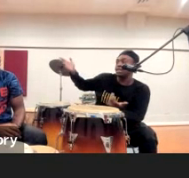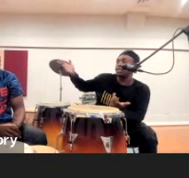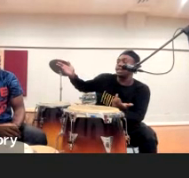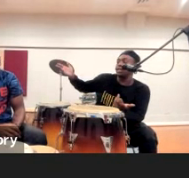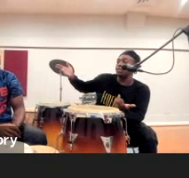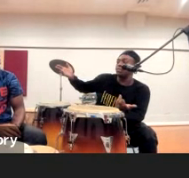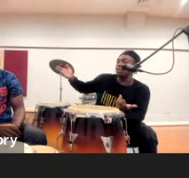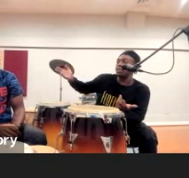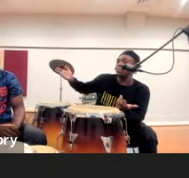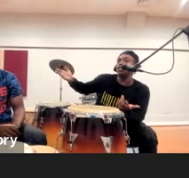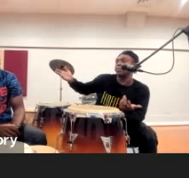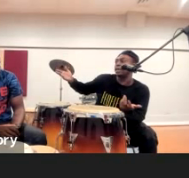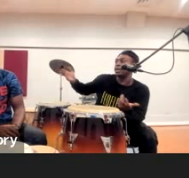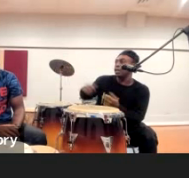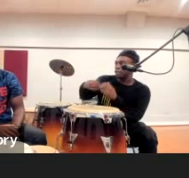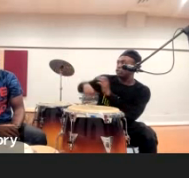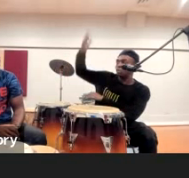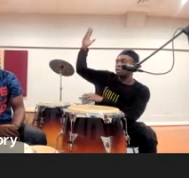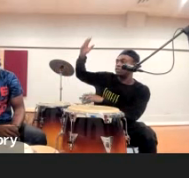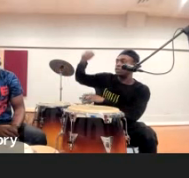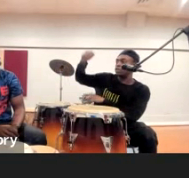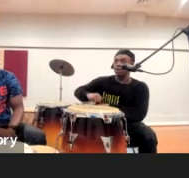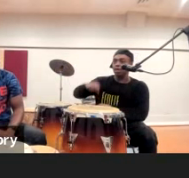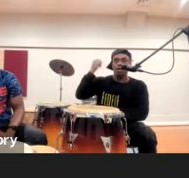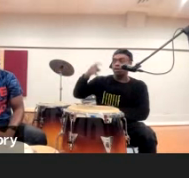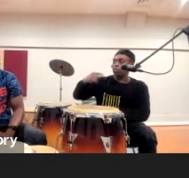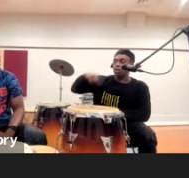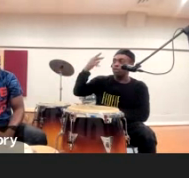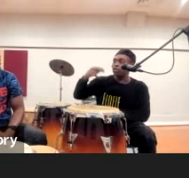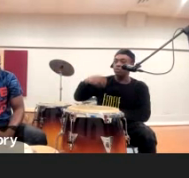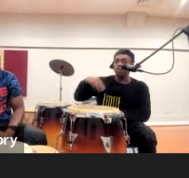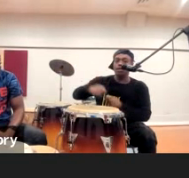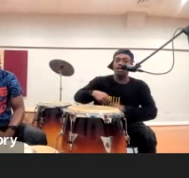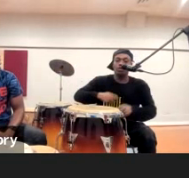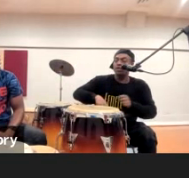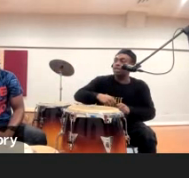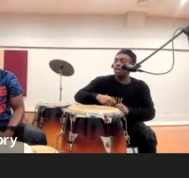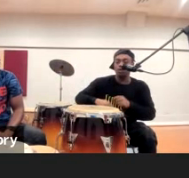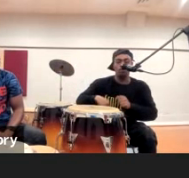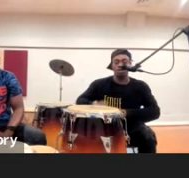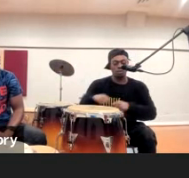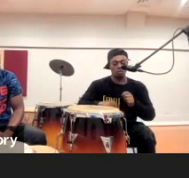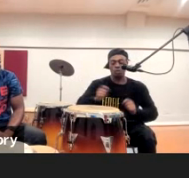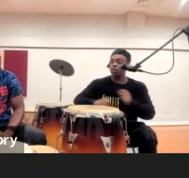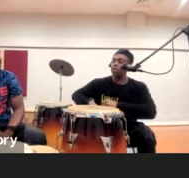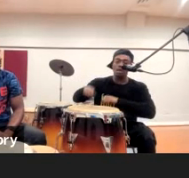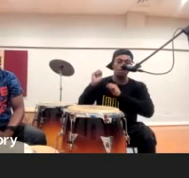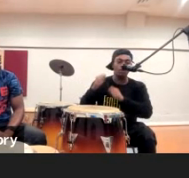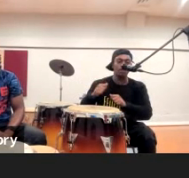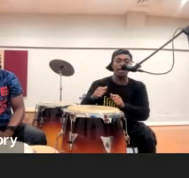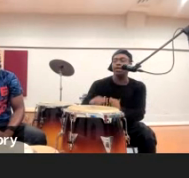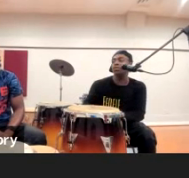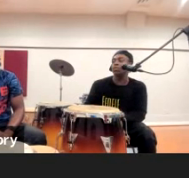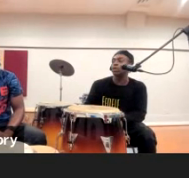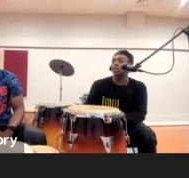song. Just like Macho Man. Right. He throw up another song. One, two, three. There's a reset, or you just do a roll and come